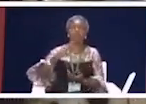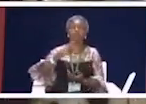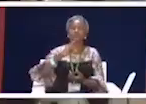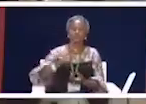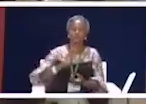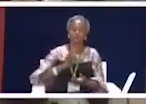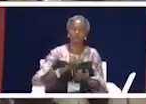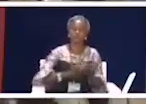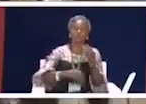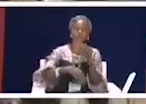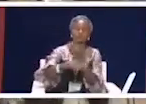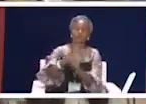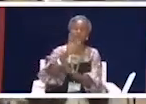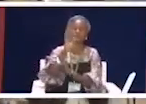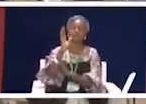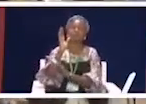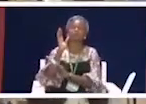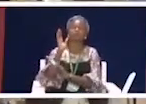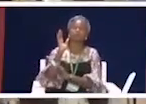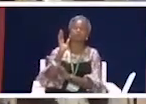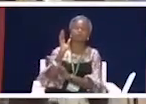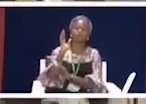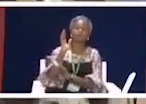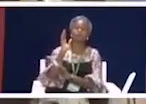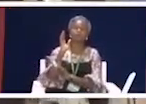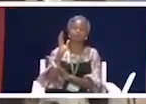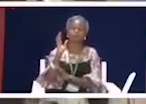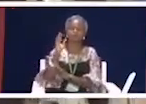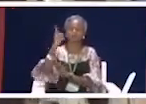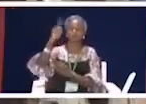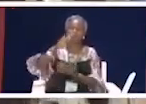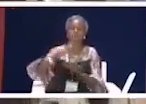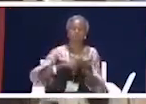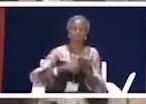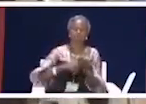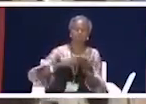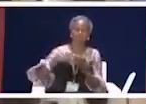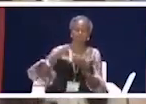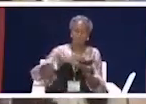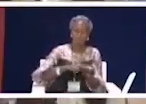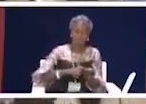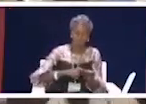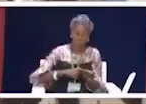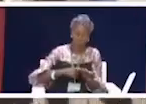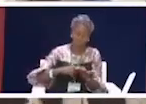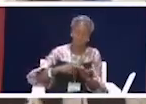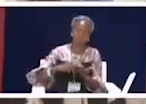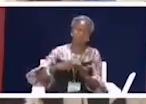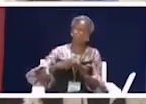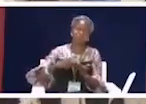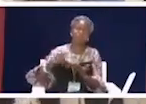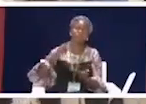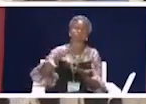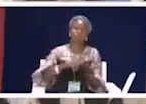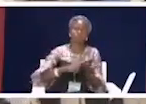Holy is my Lord. You are holy, holy.